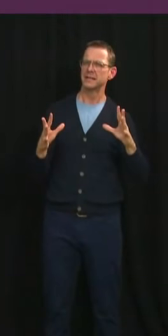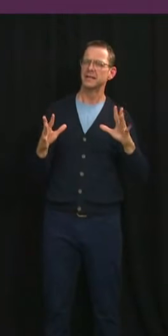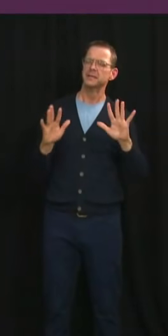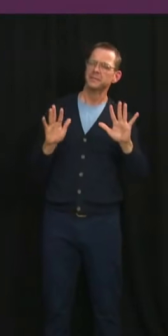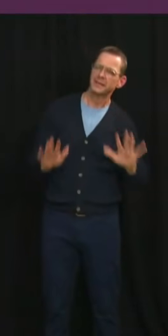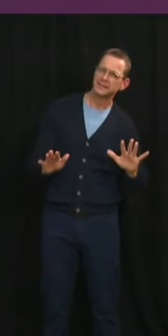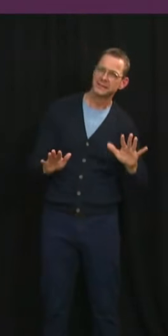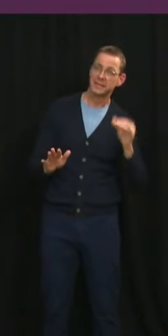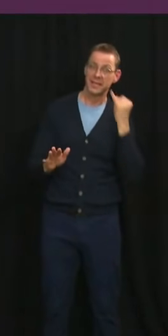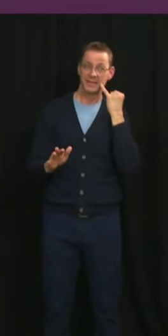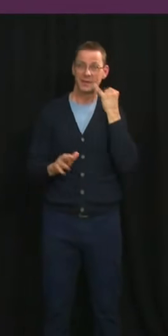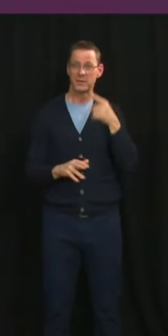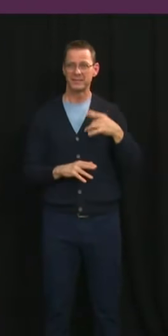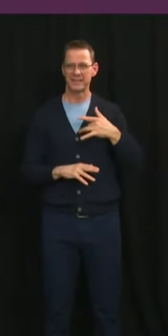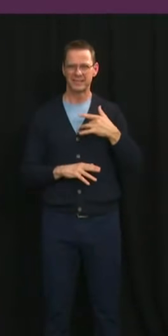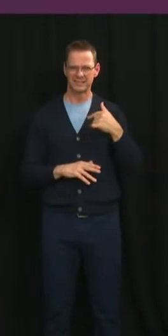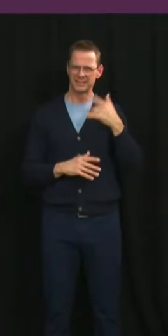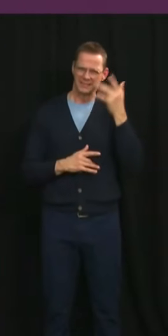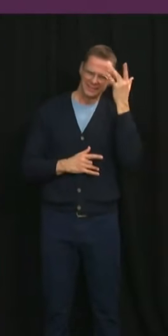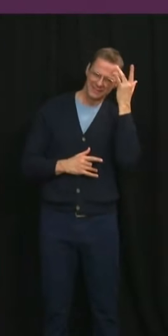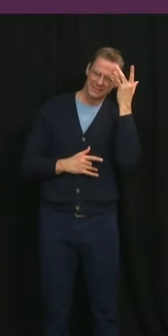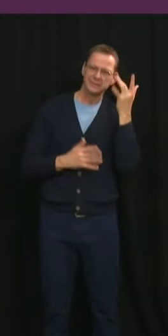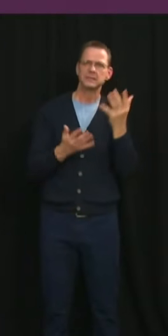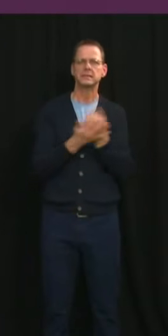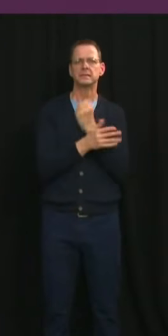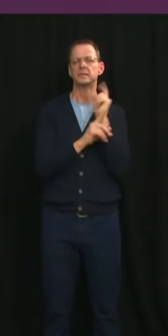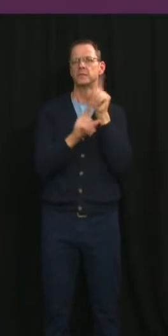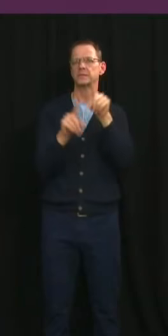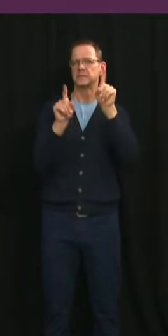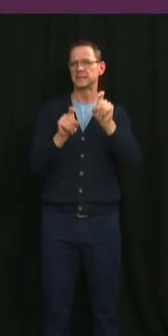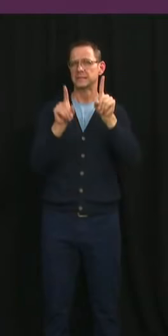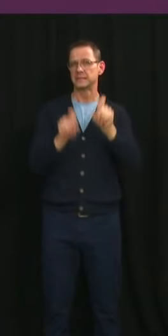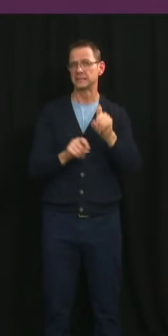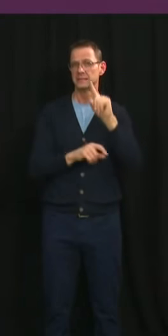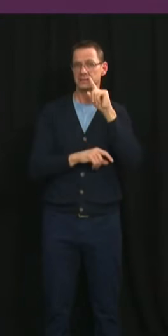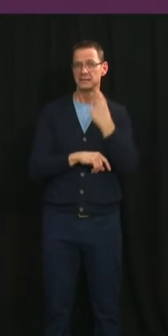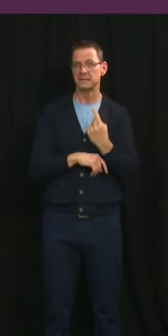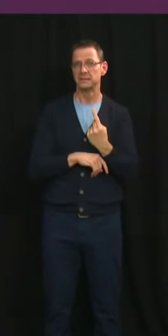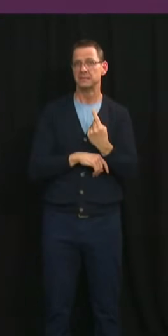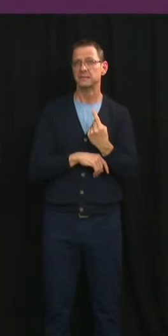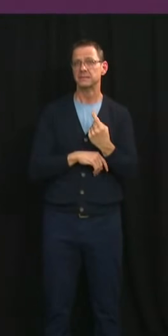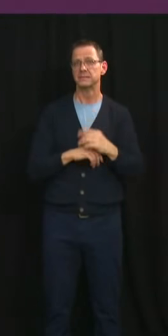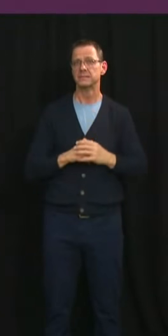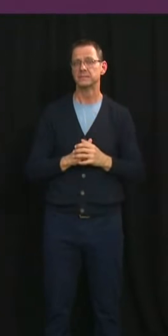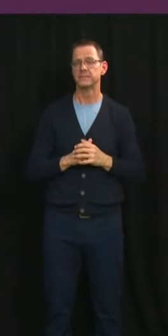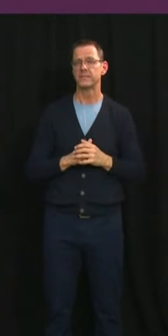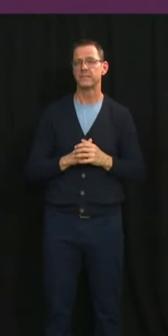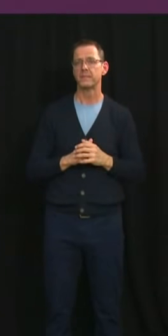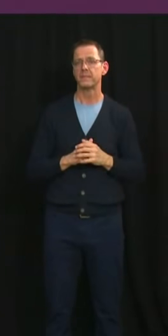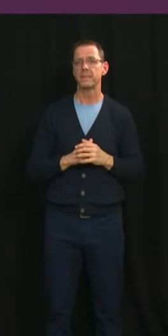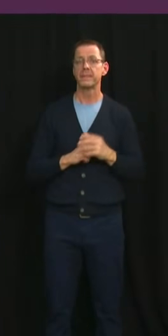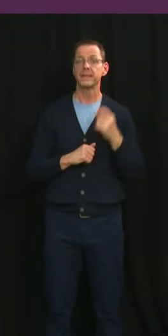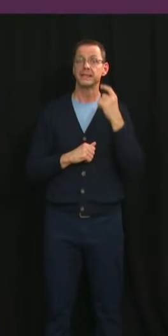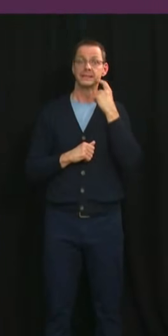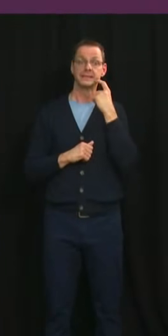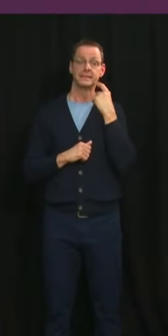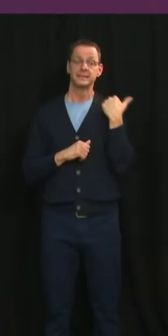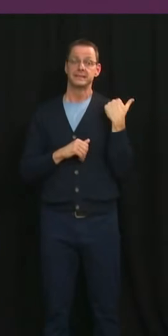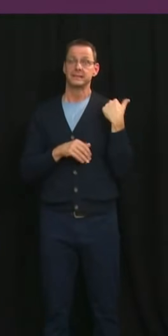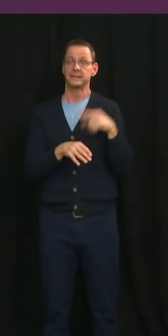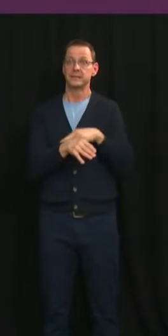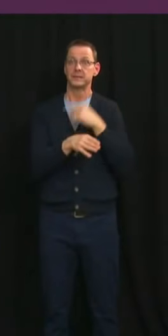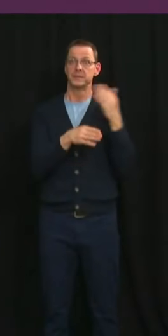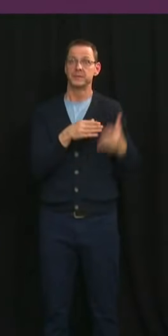rise over the weekend. Our active cases have now risen by 27% during the last week alone. Today,